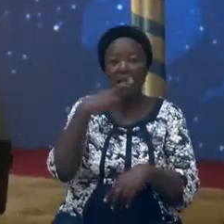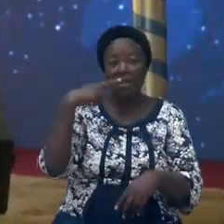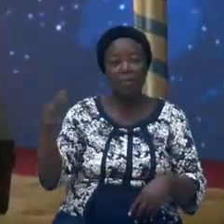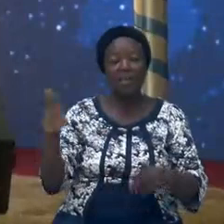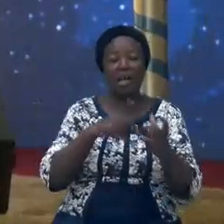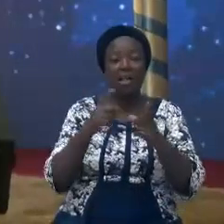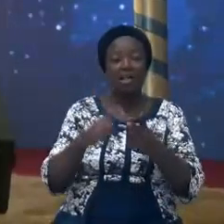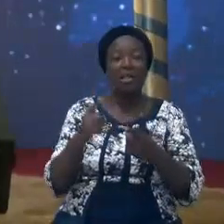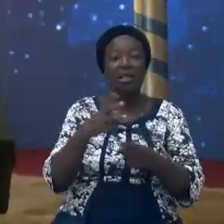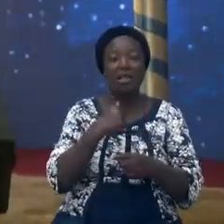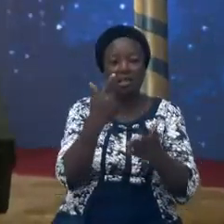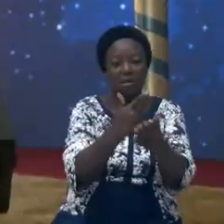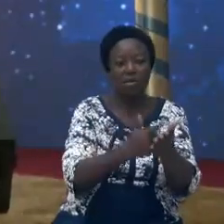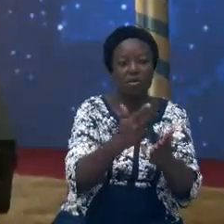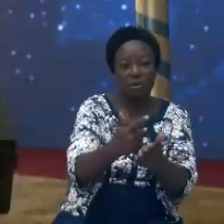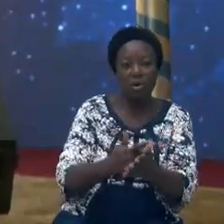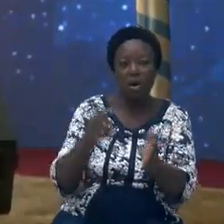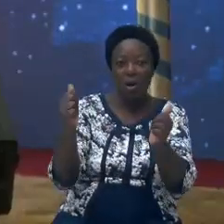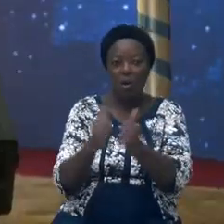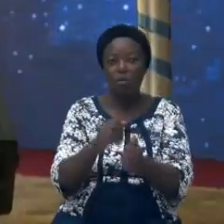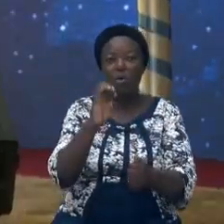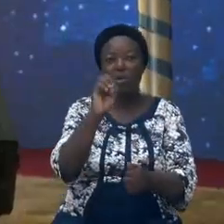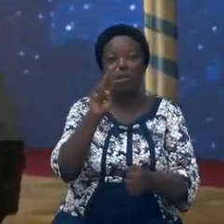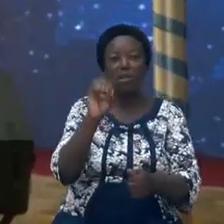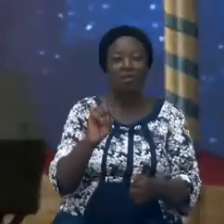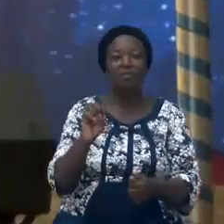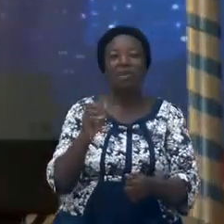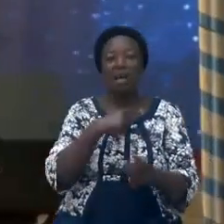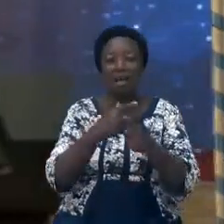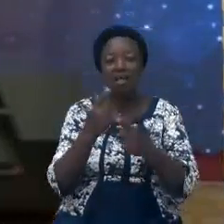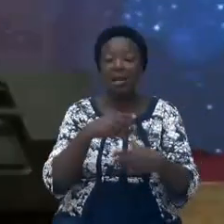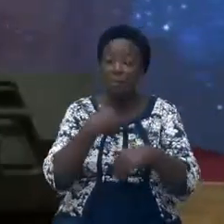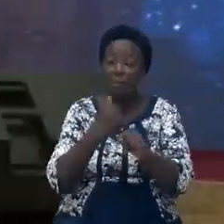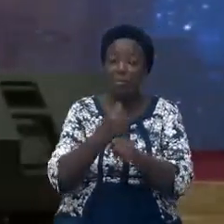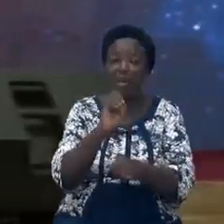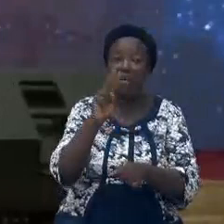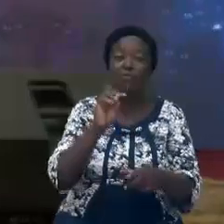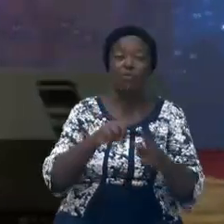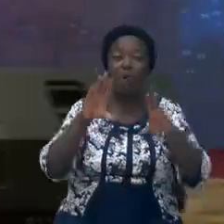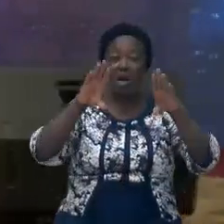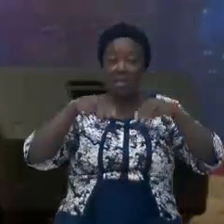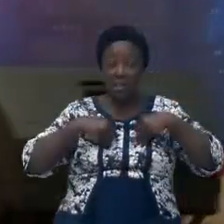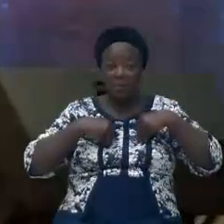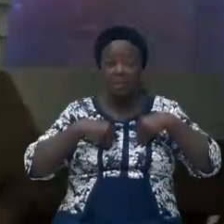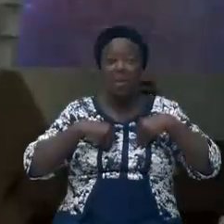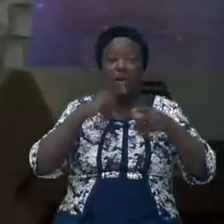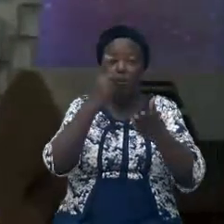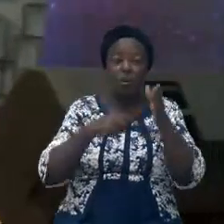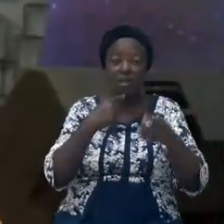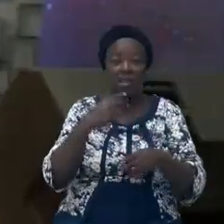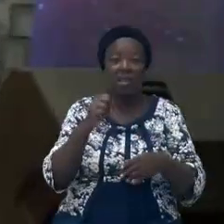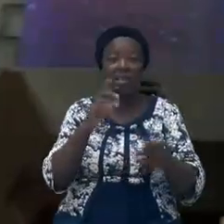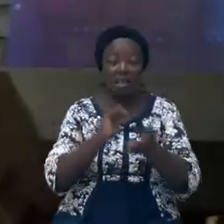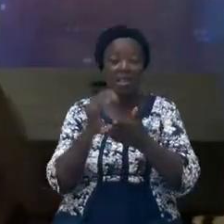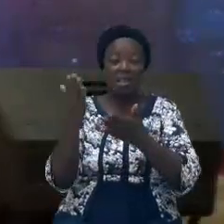Satan came like a serpent. And he discussed with Eve and convinced Eve that